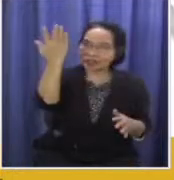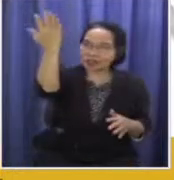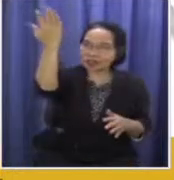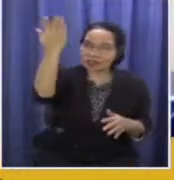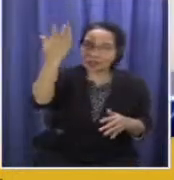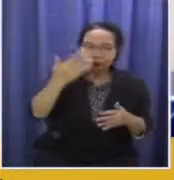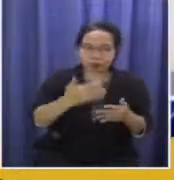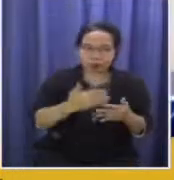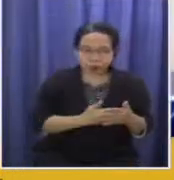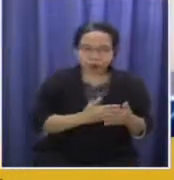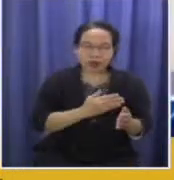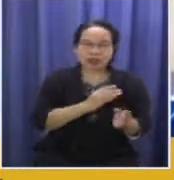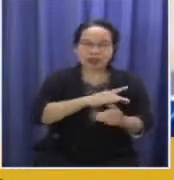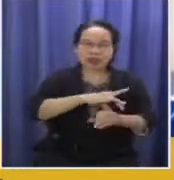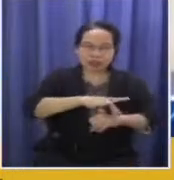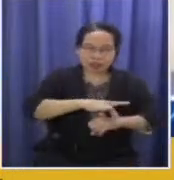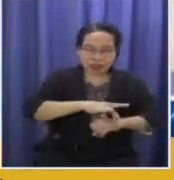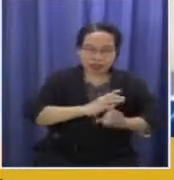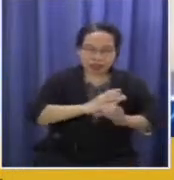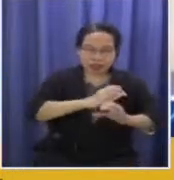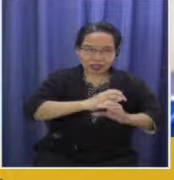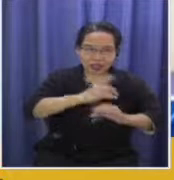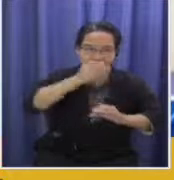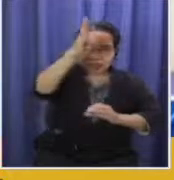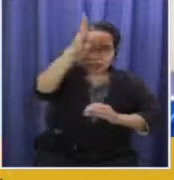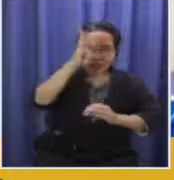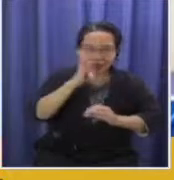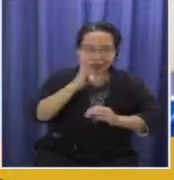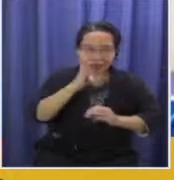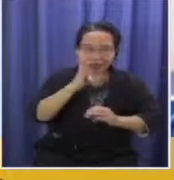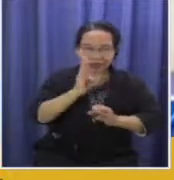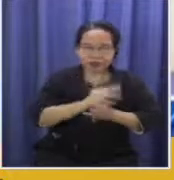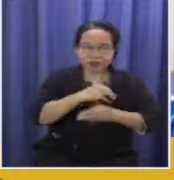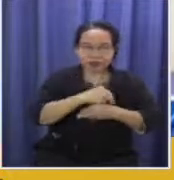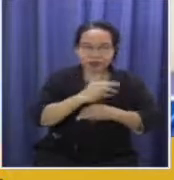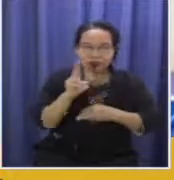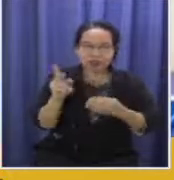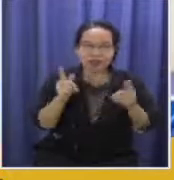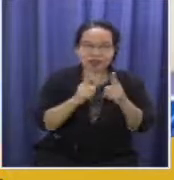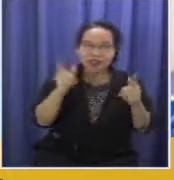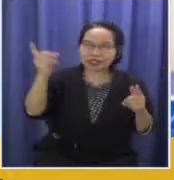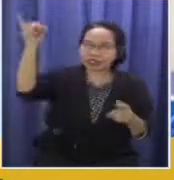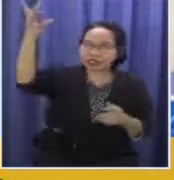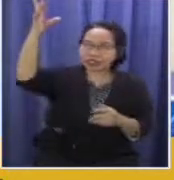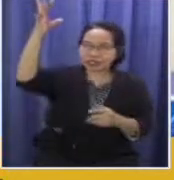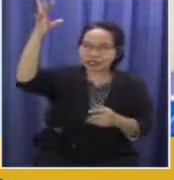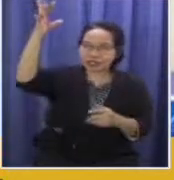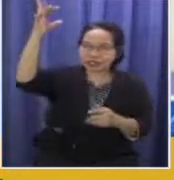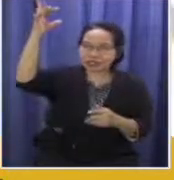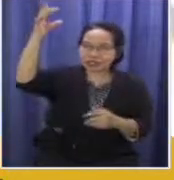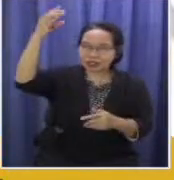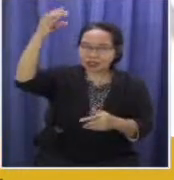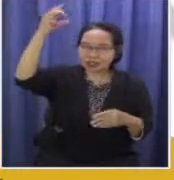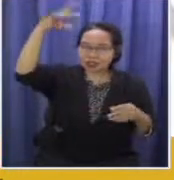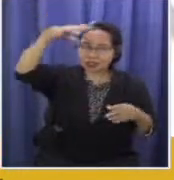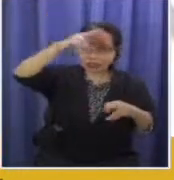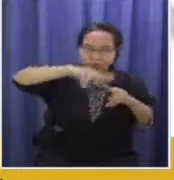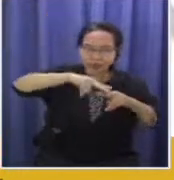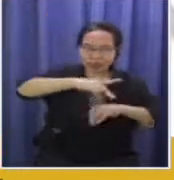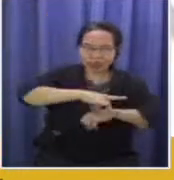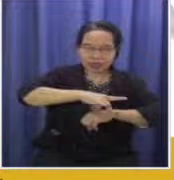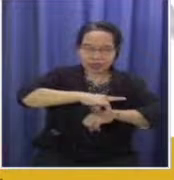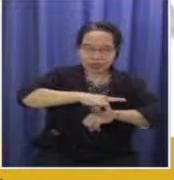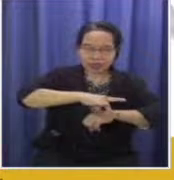there before God made the 2 great lights to light upon the